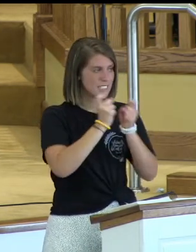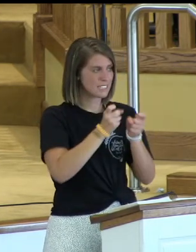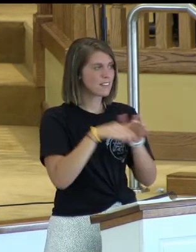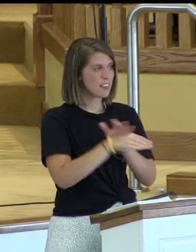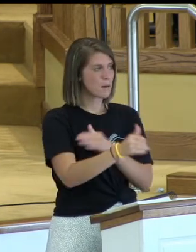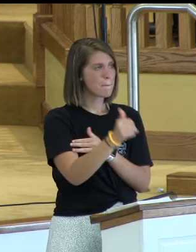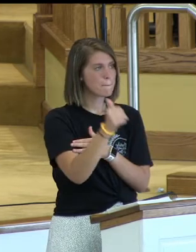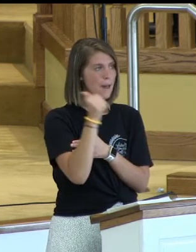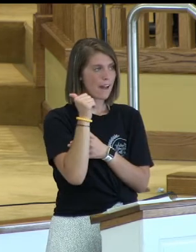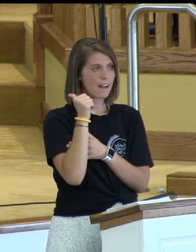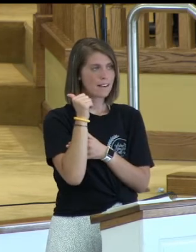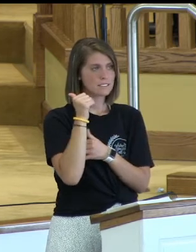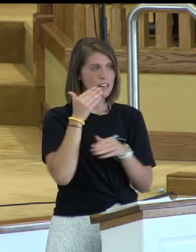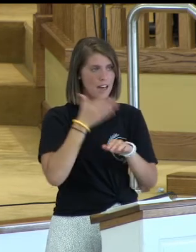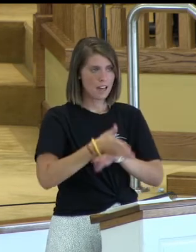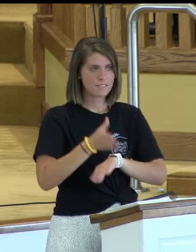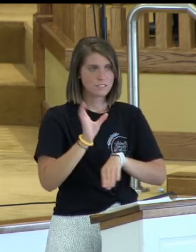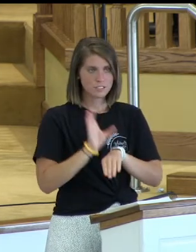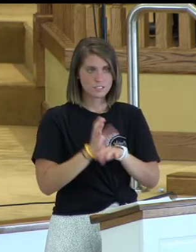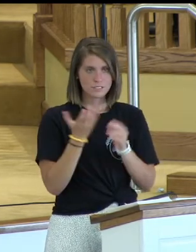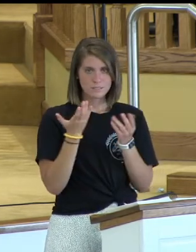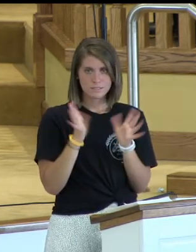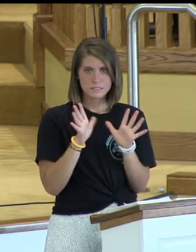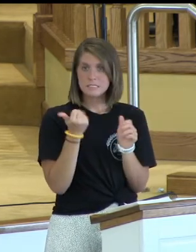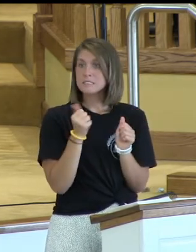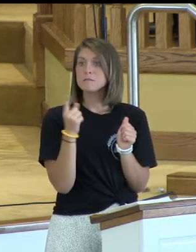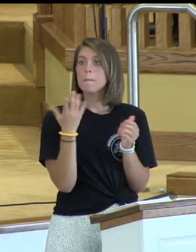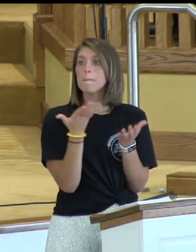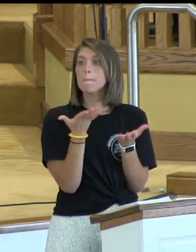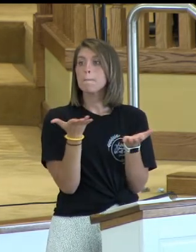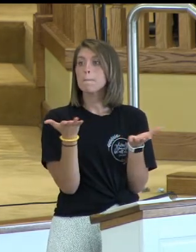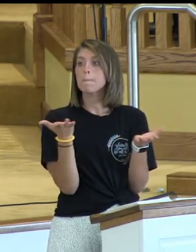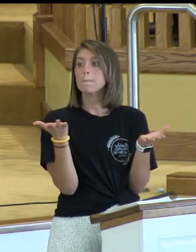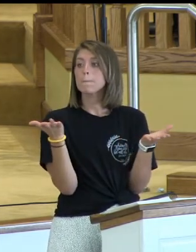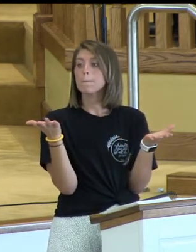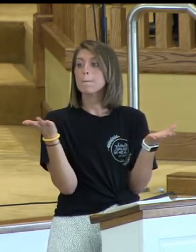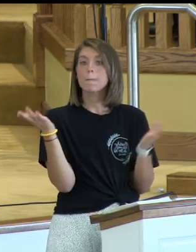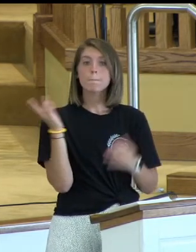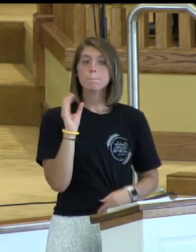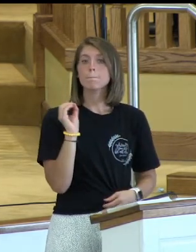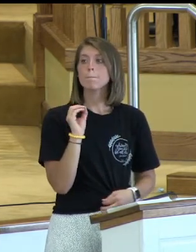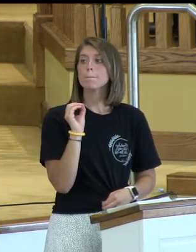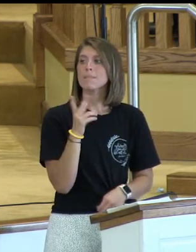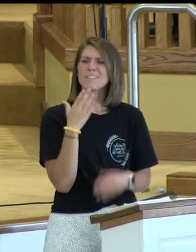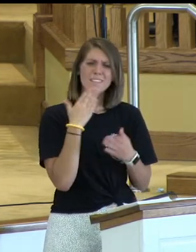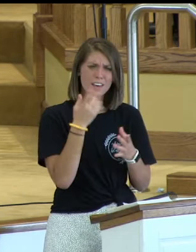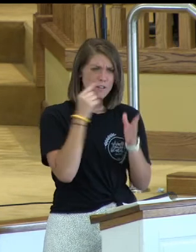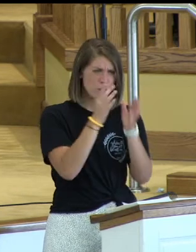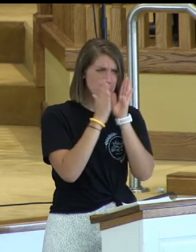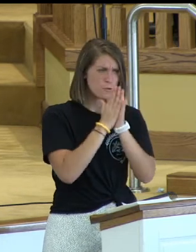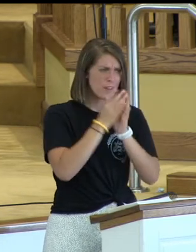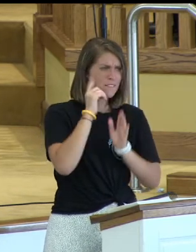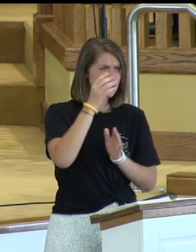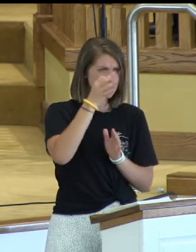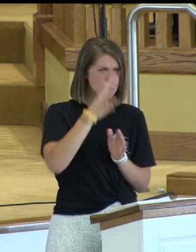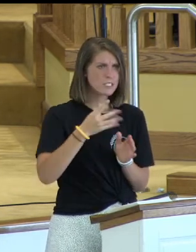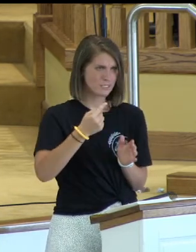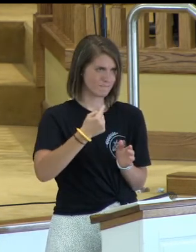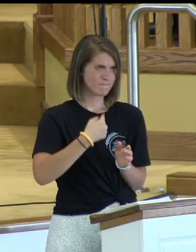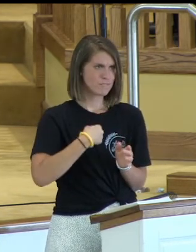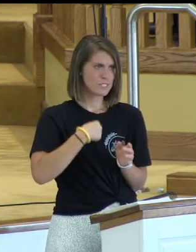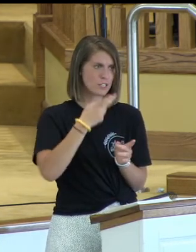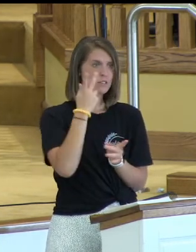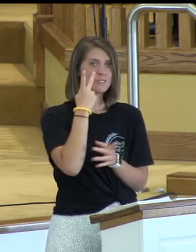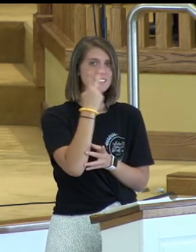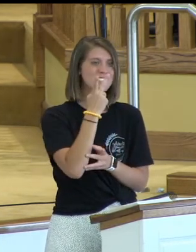back after the service. Anybody like that here? No? Thank you for praying for preacher tonight. You'll